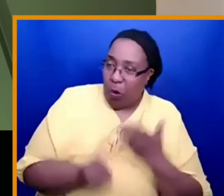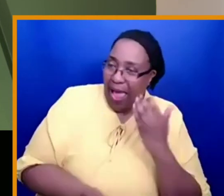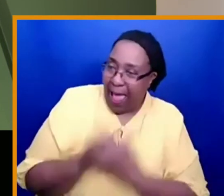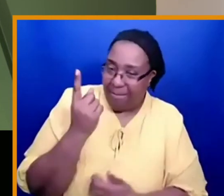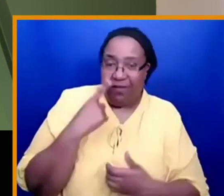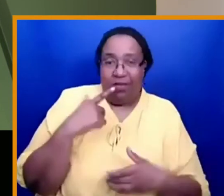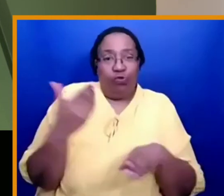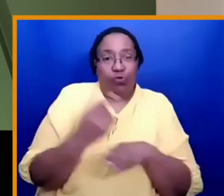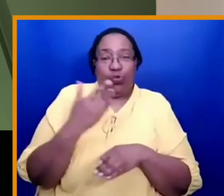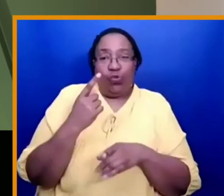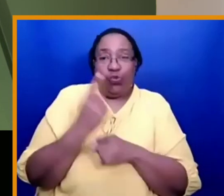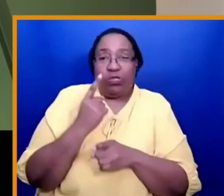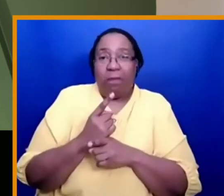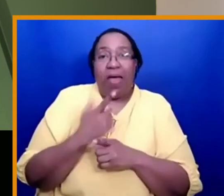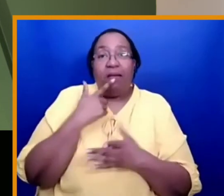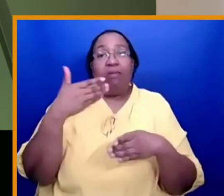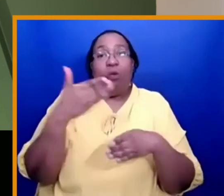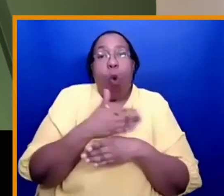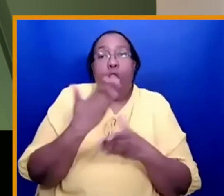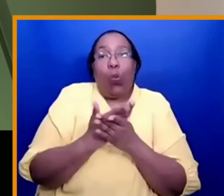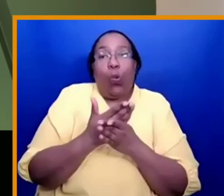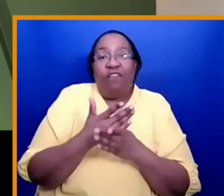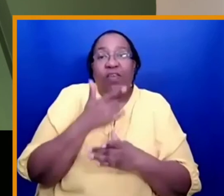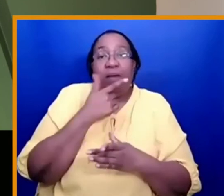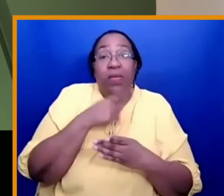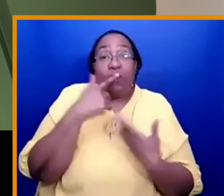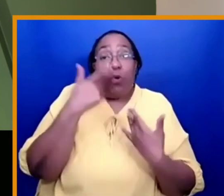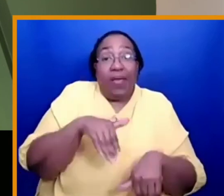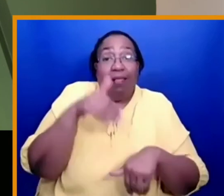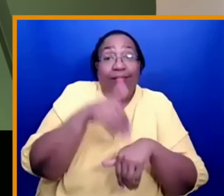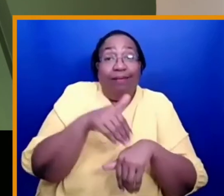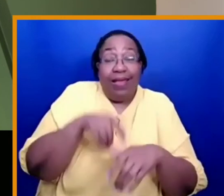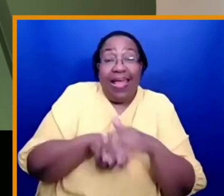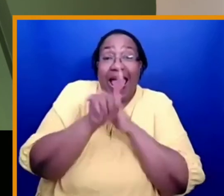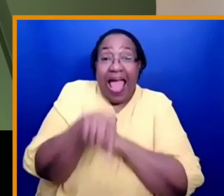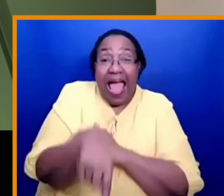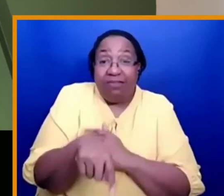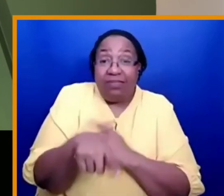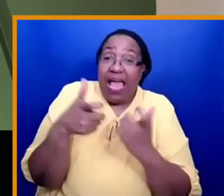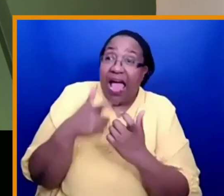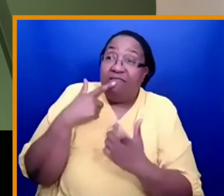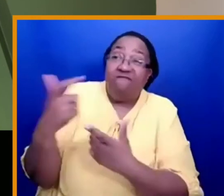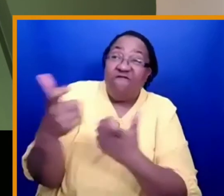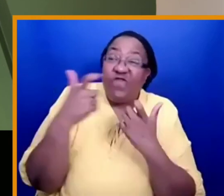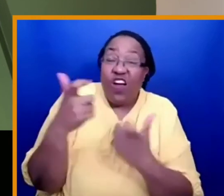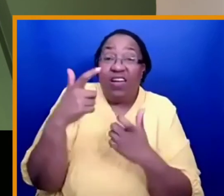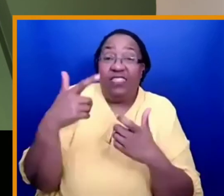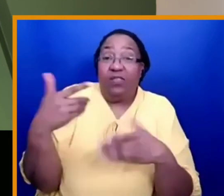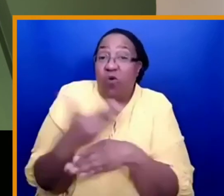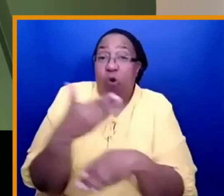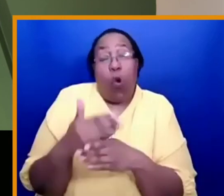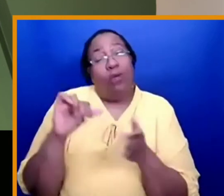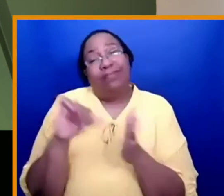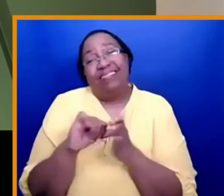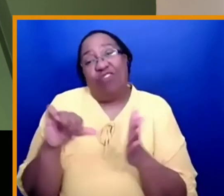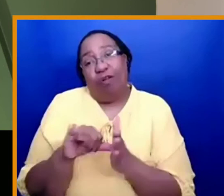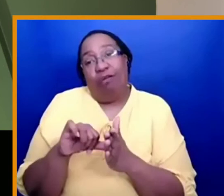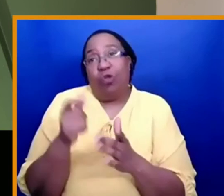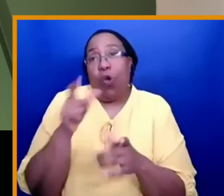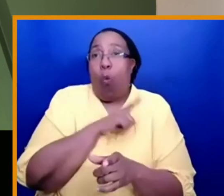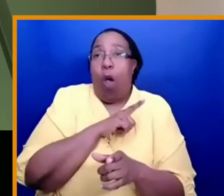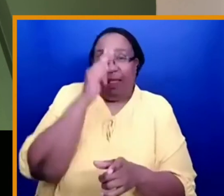did with ex-offenders. I explained the difficulties ex-offenders face in getting employment and the stigma associated with criminal records. At that